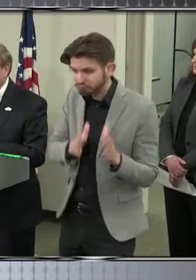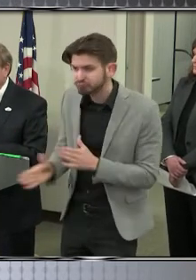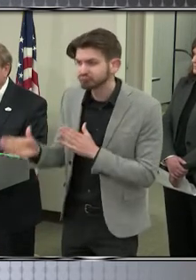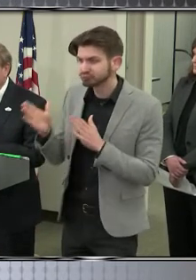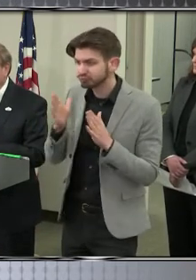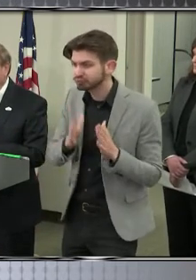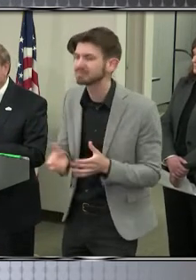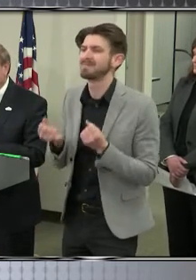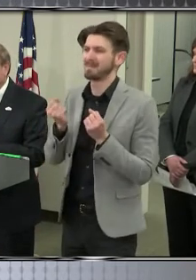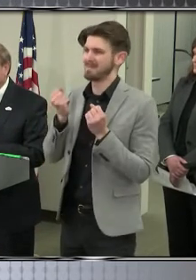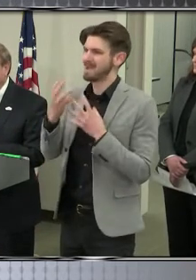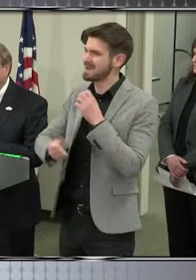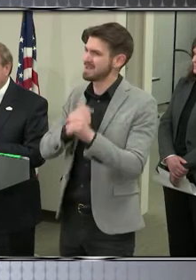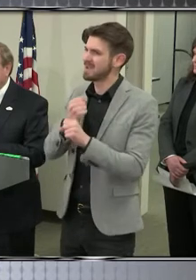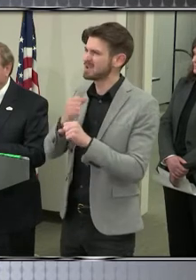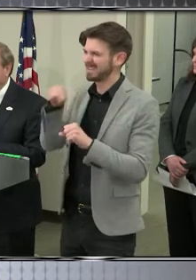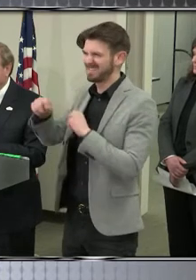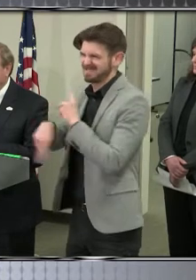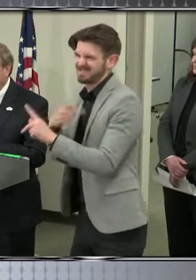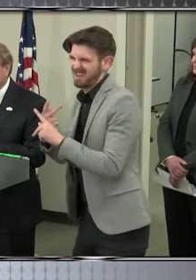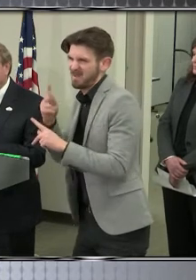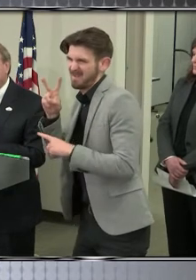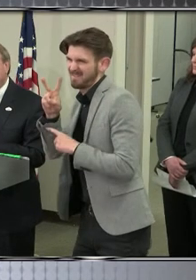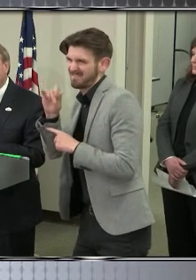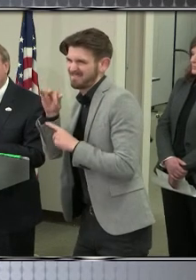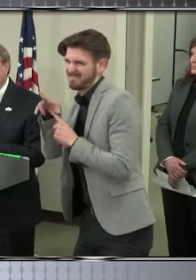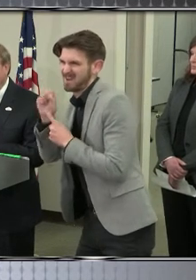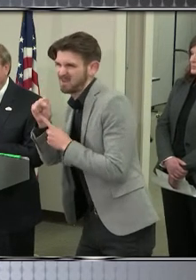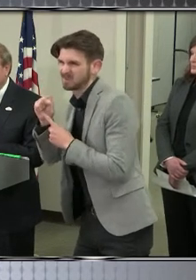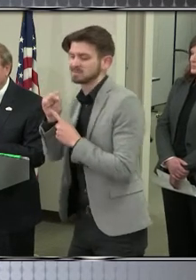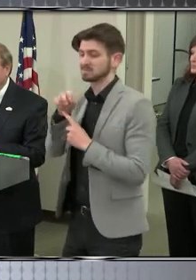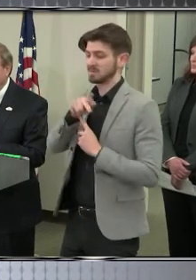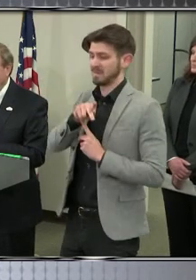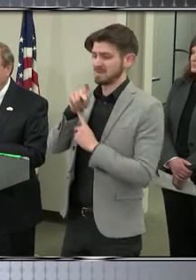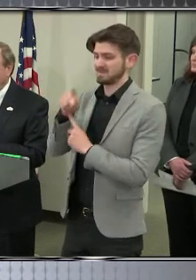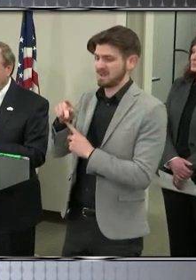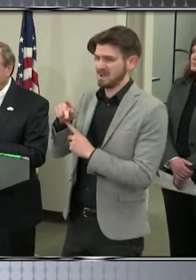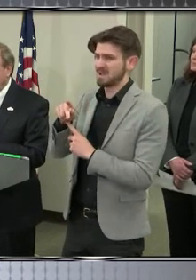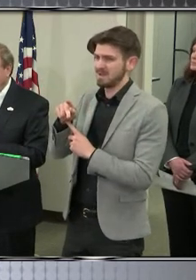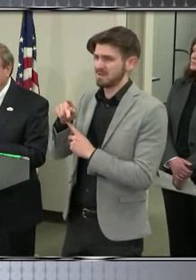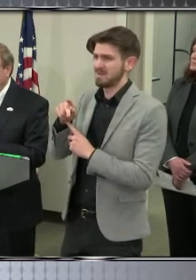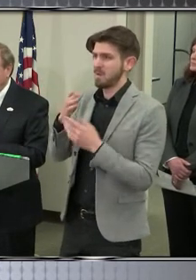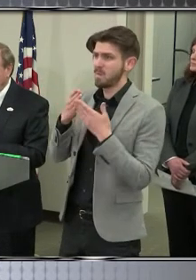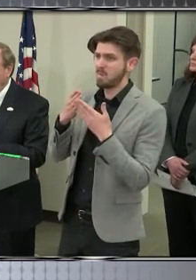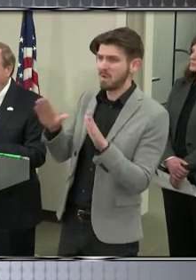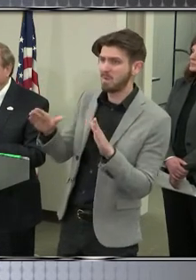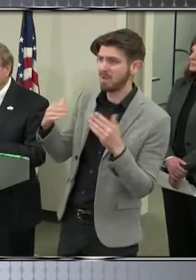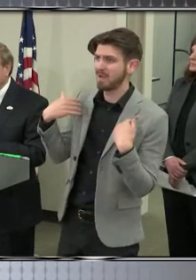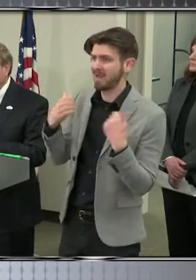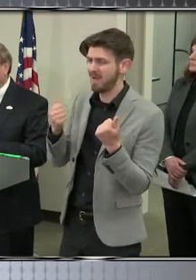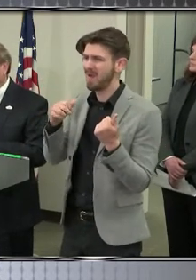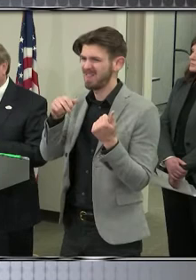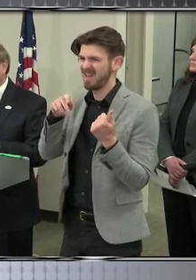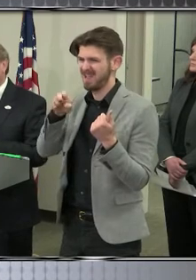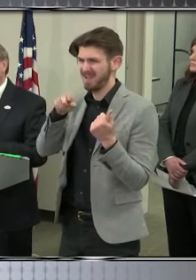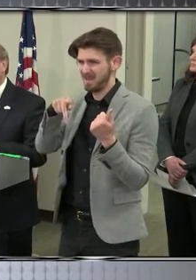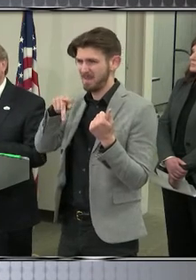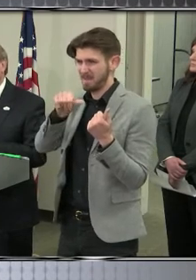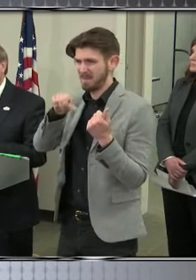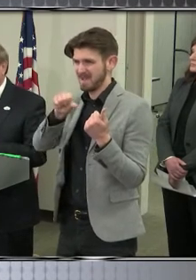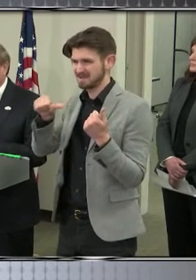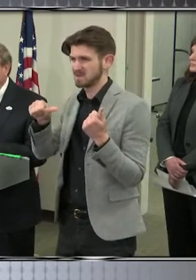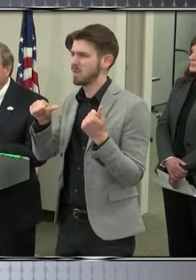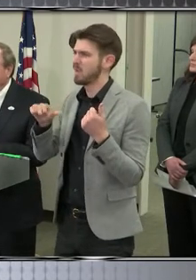years. The Pikes Peak Regional Office of Emergency Management, El Paso County Public Health, our major healthcare